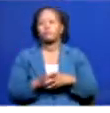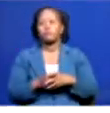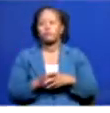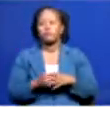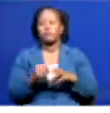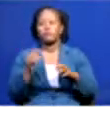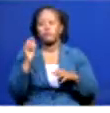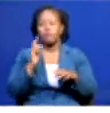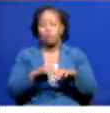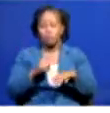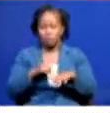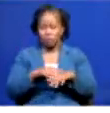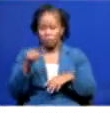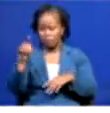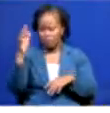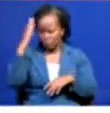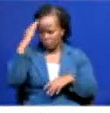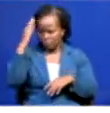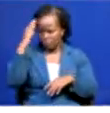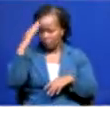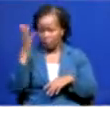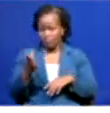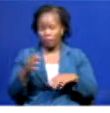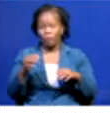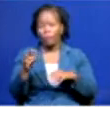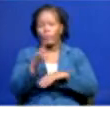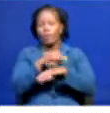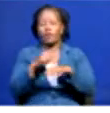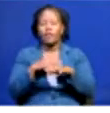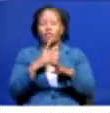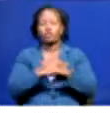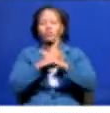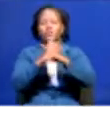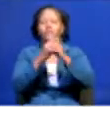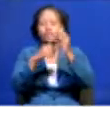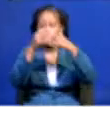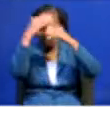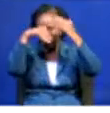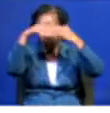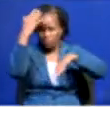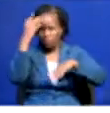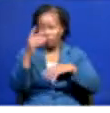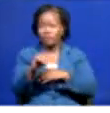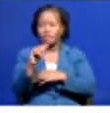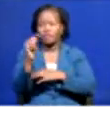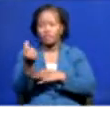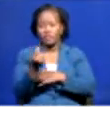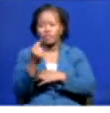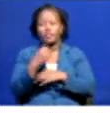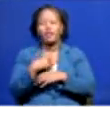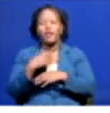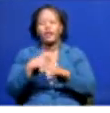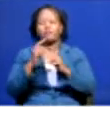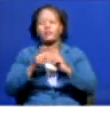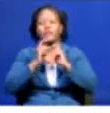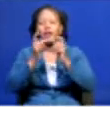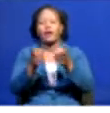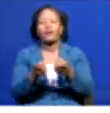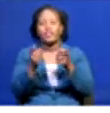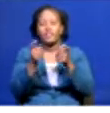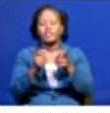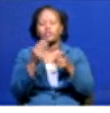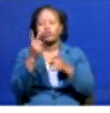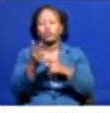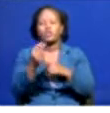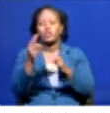As you may recall, the National Defense University Kenya was awarded its charter on the 27th